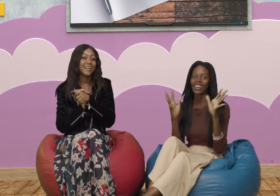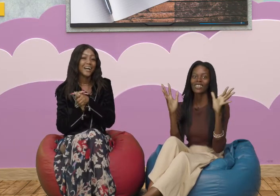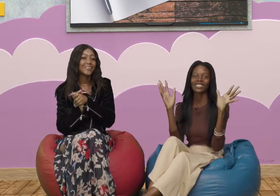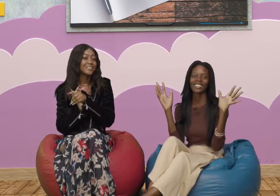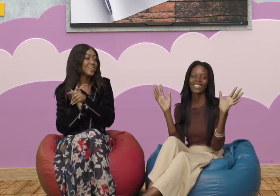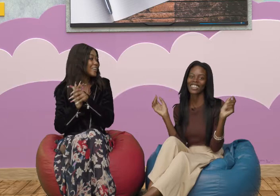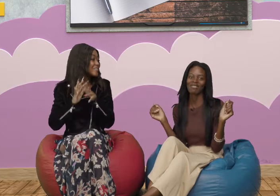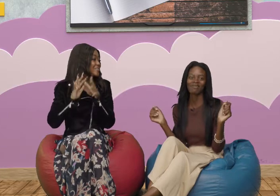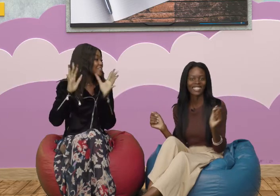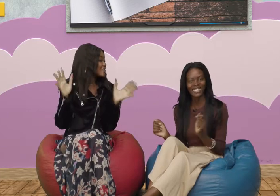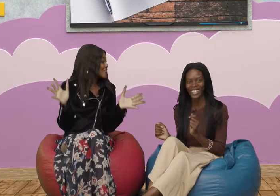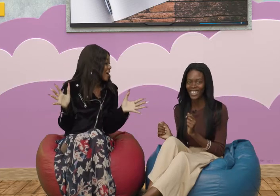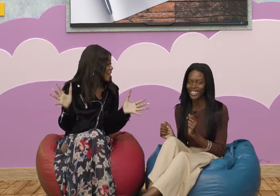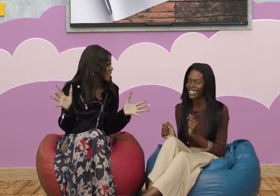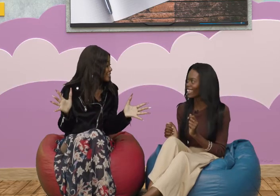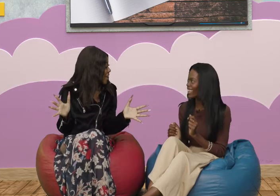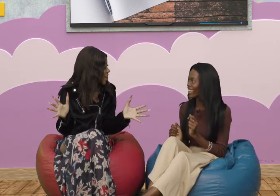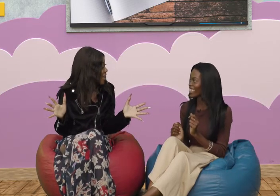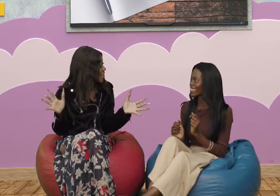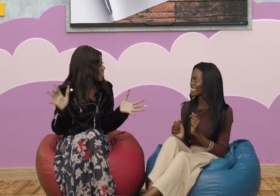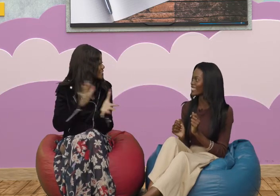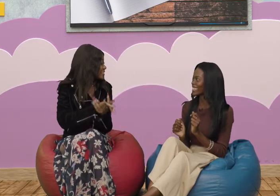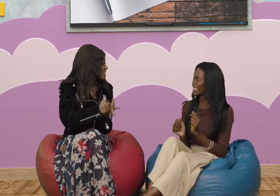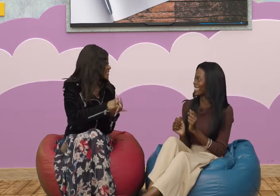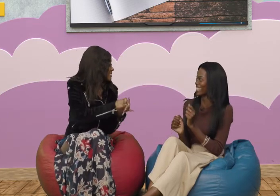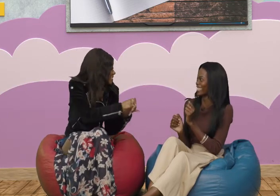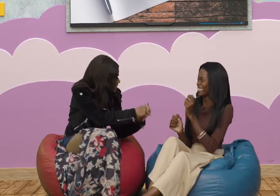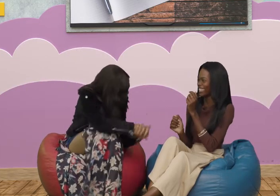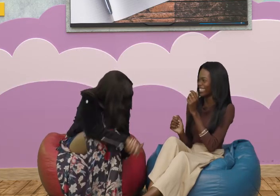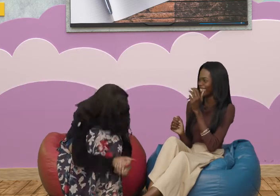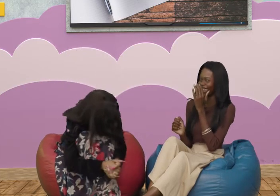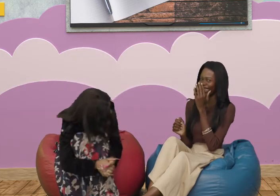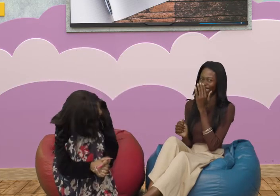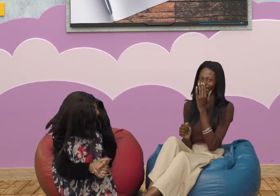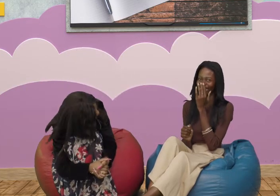Out came the sun and...